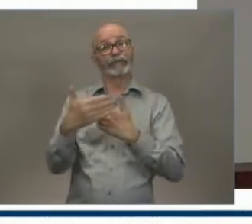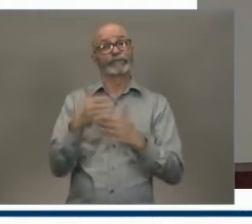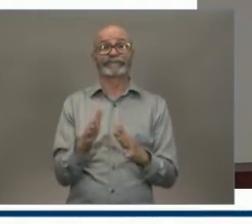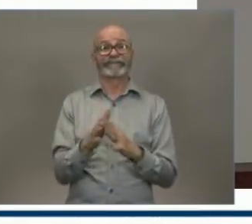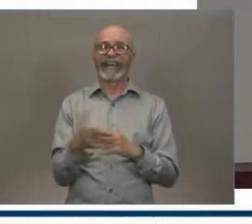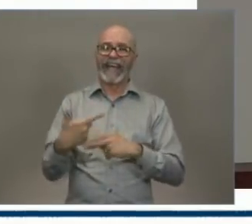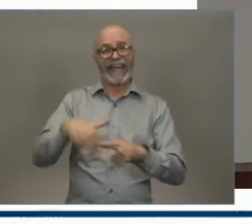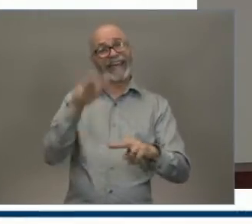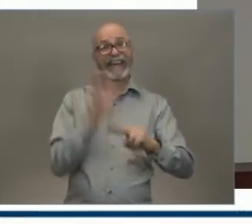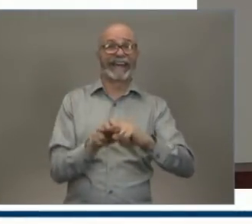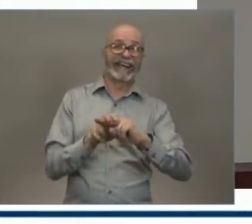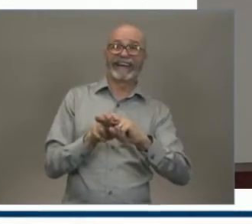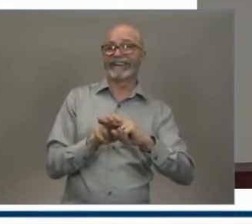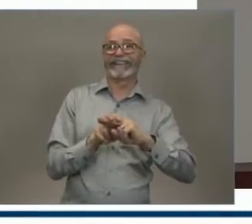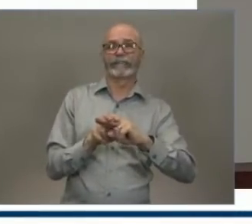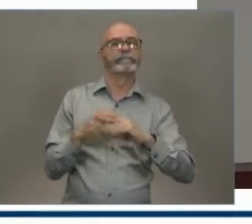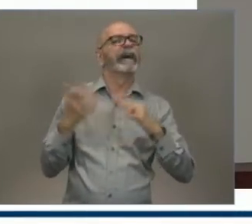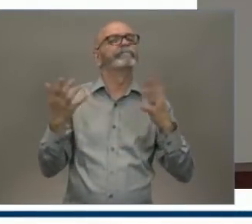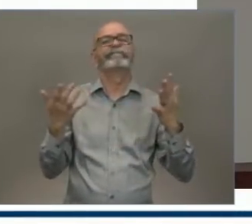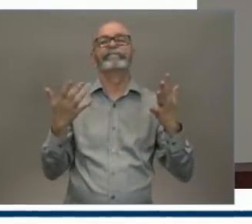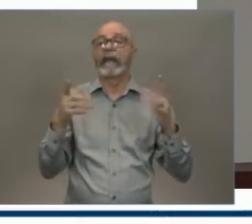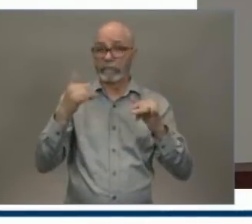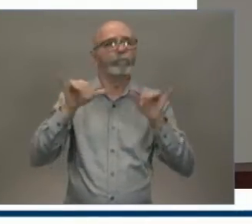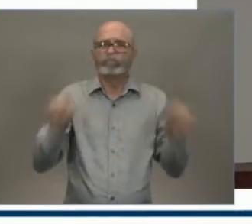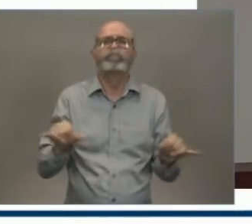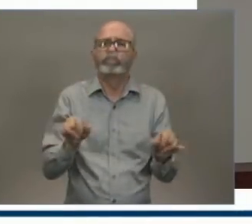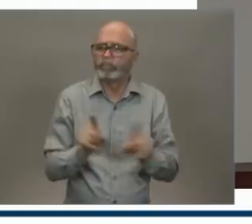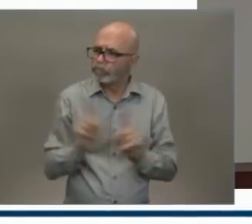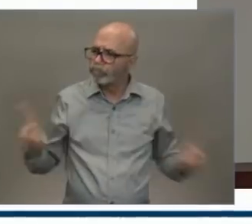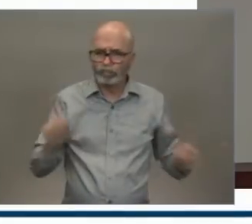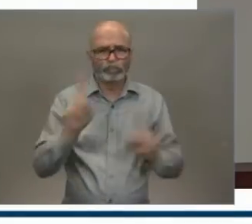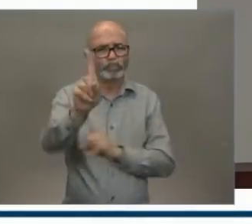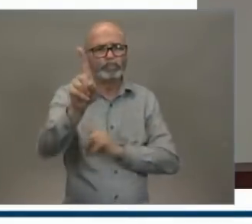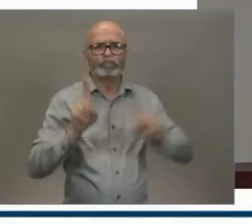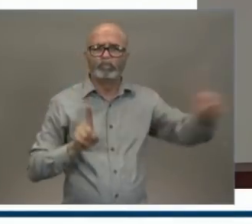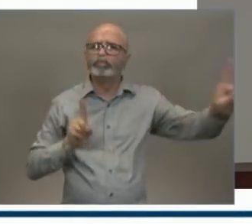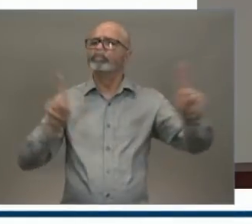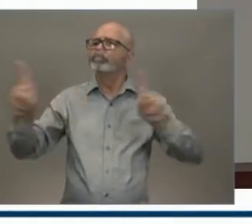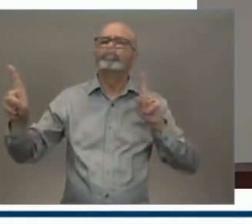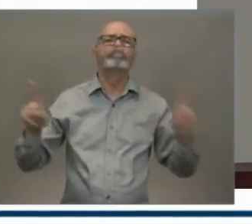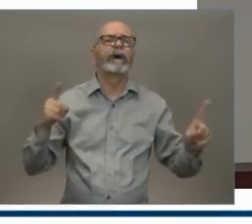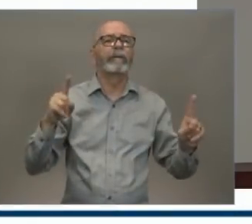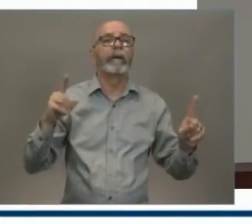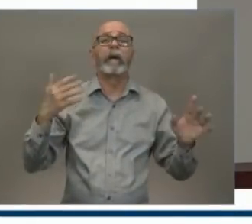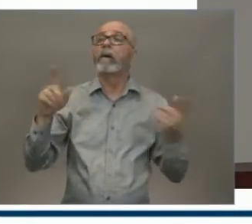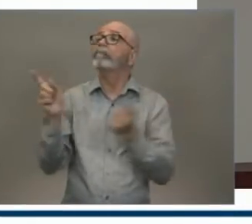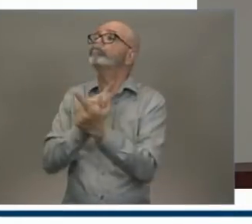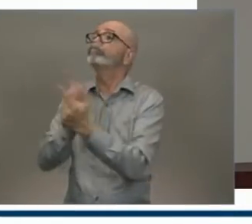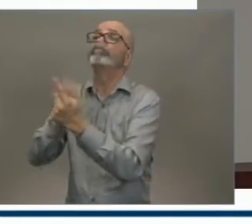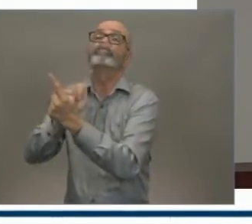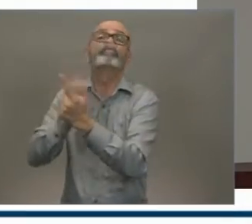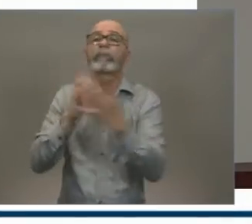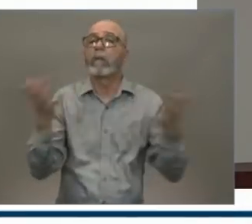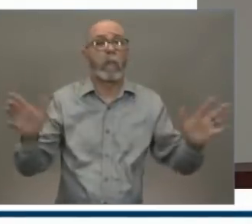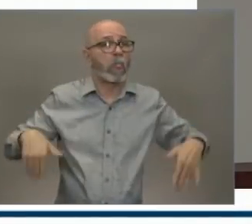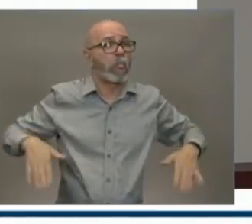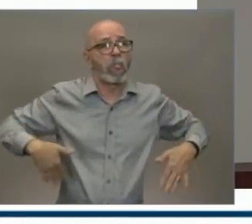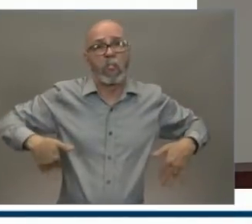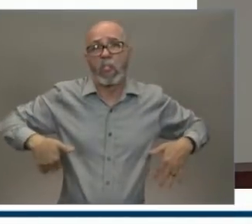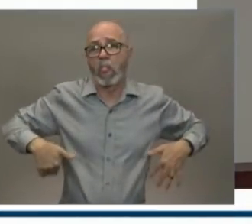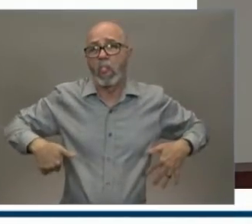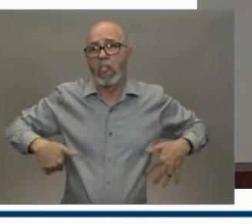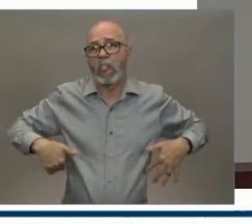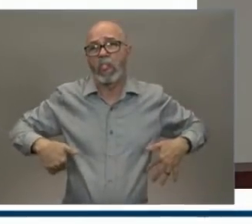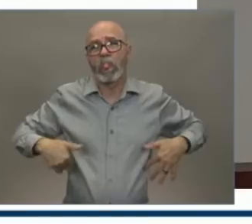for spacing, for maintaining physical distance, limiting close contact, other types of protocols. So even if there was a